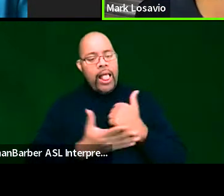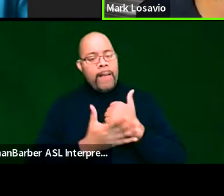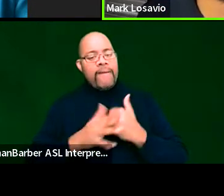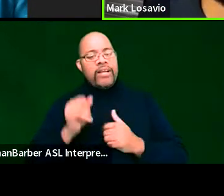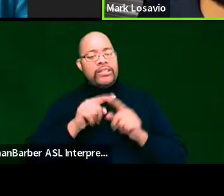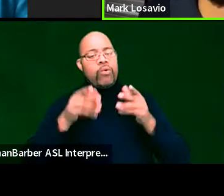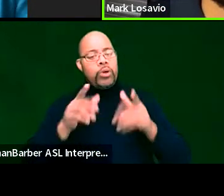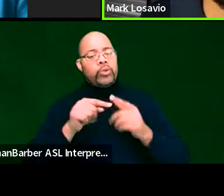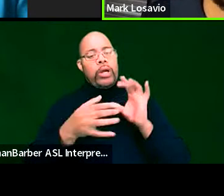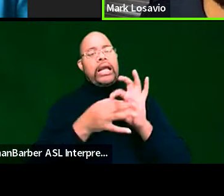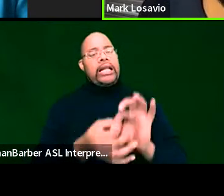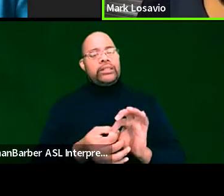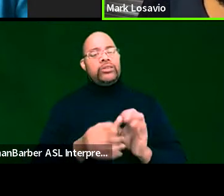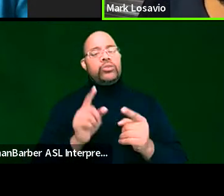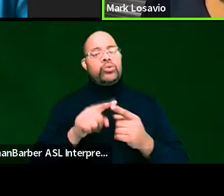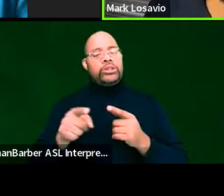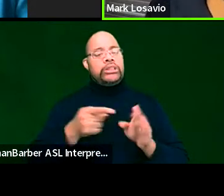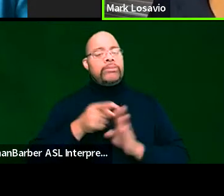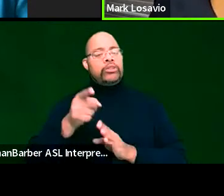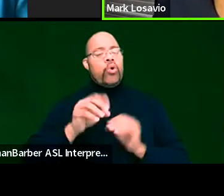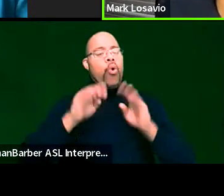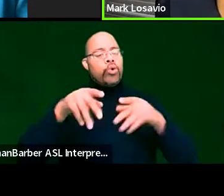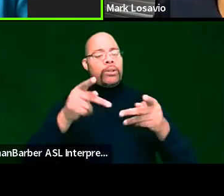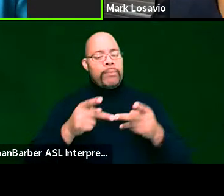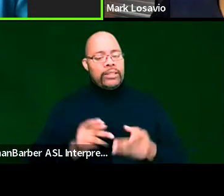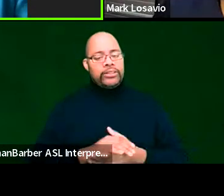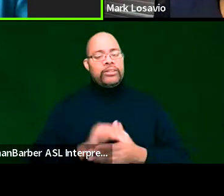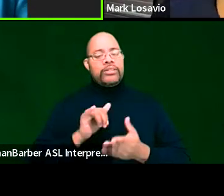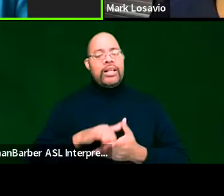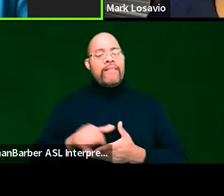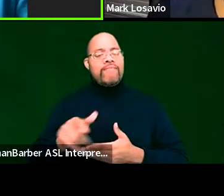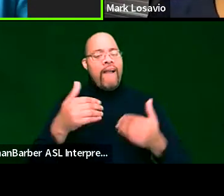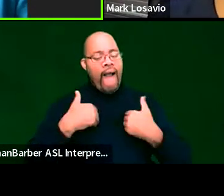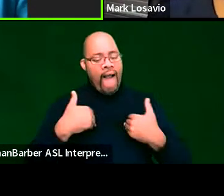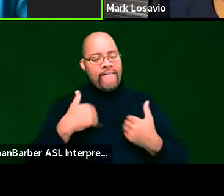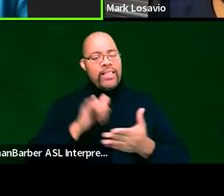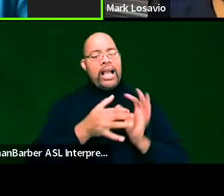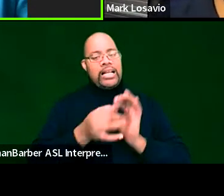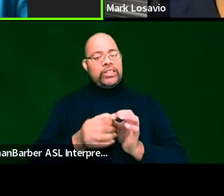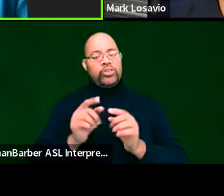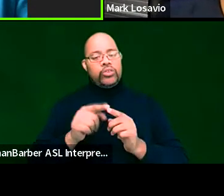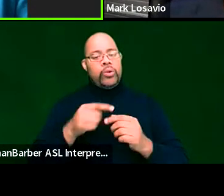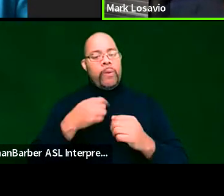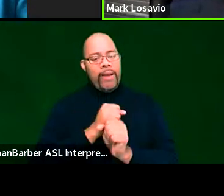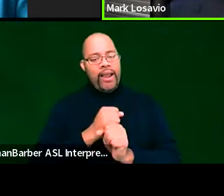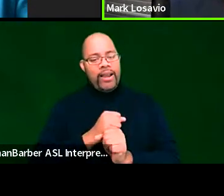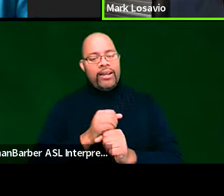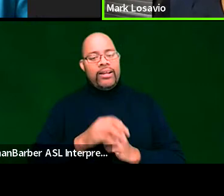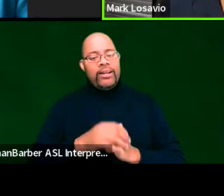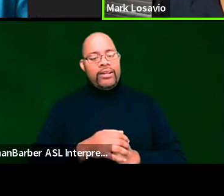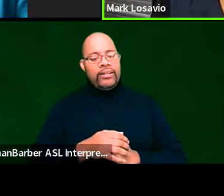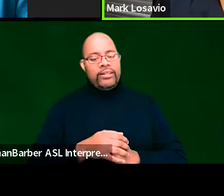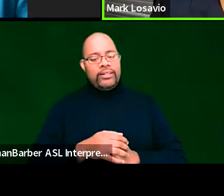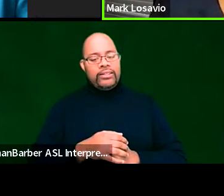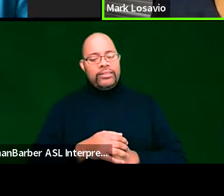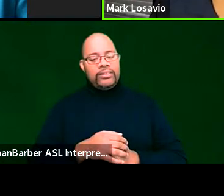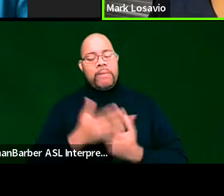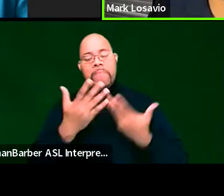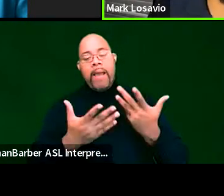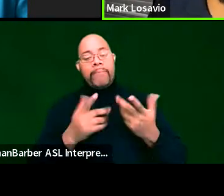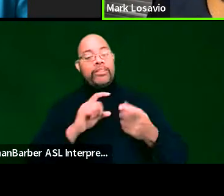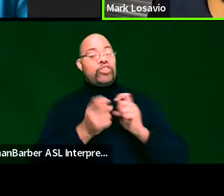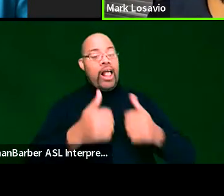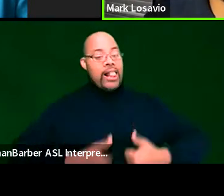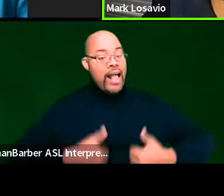find ways to connect them to their special ocean places so that they have that connection to make and I don't know, maybe change